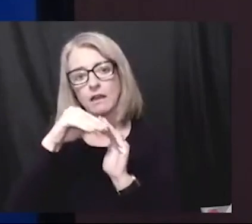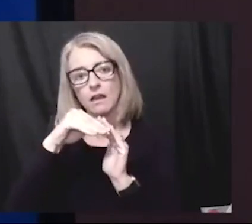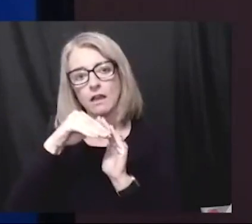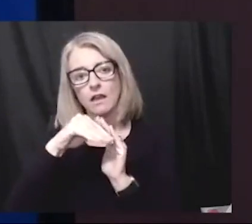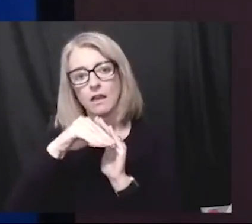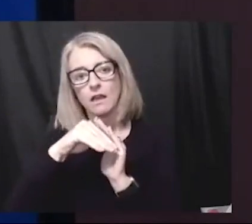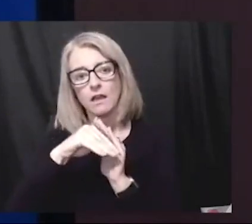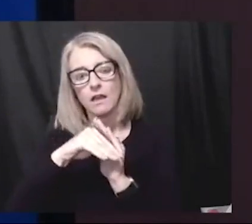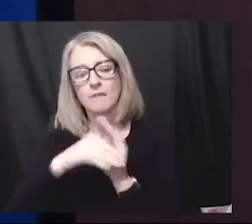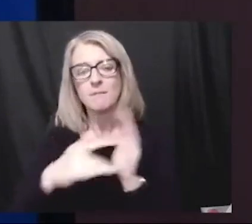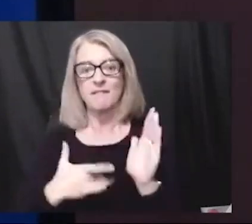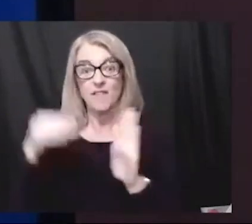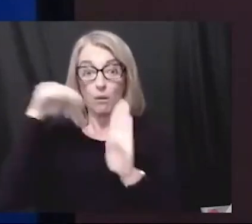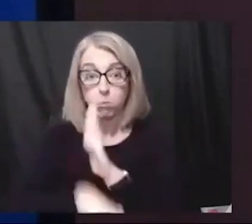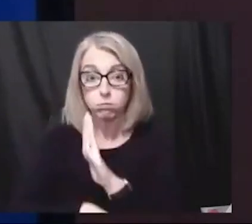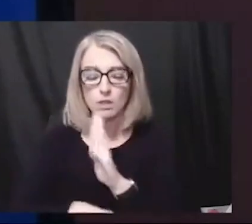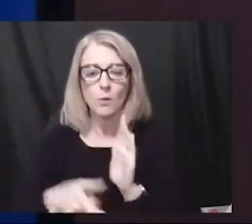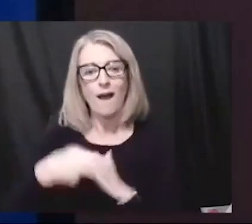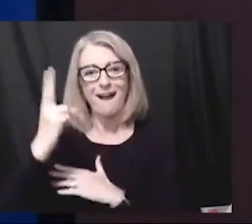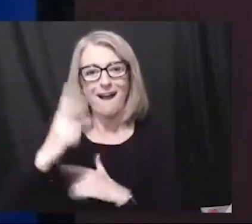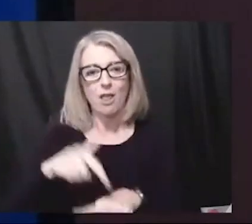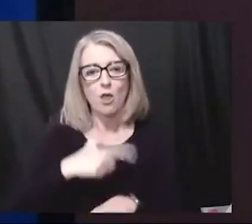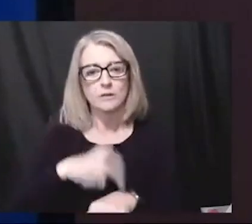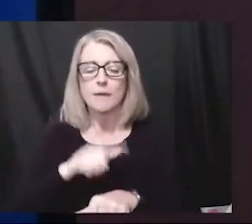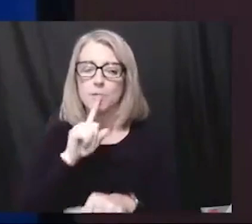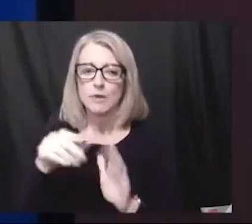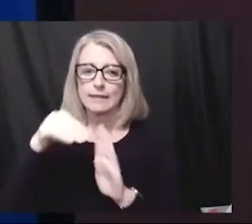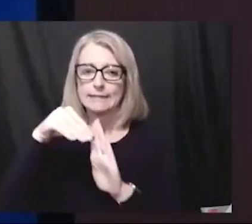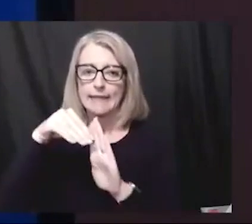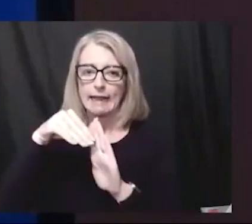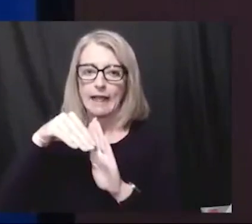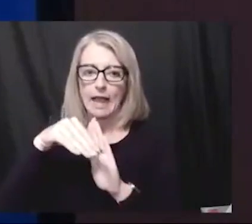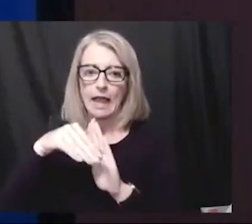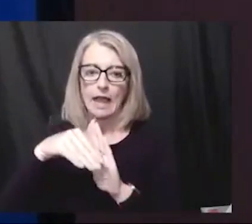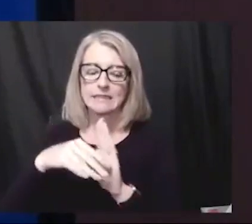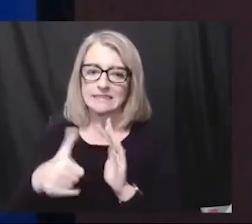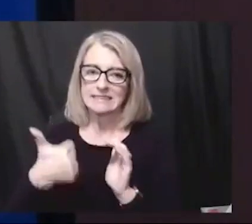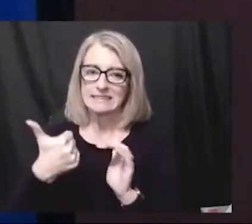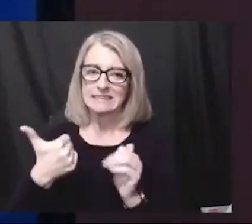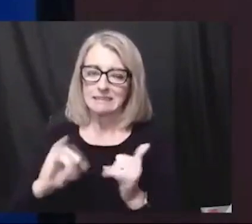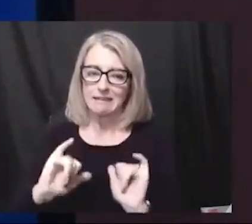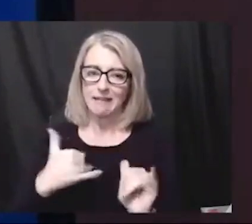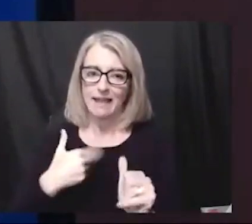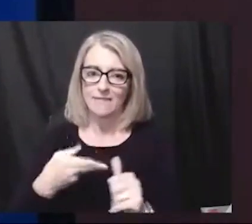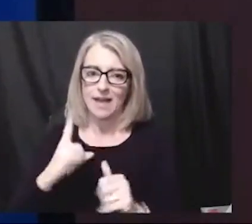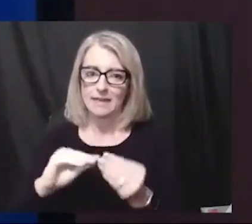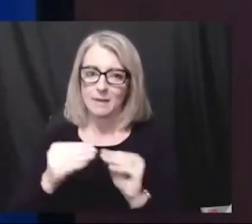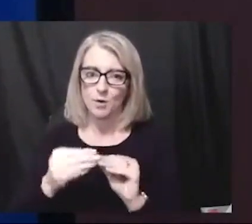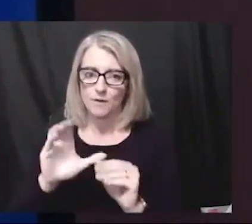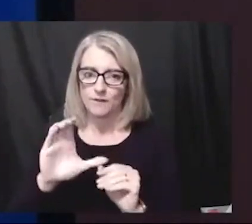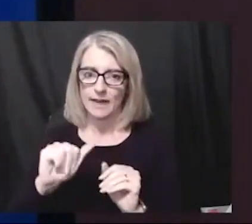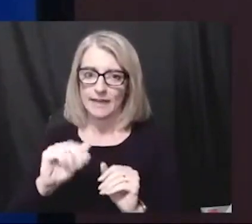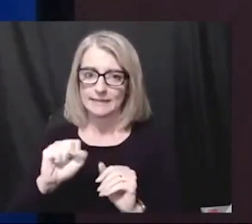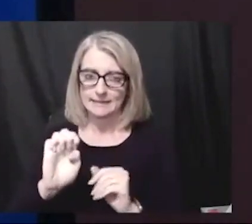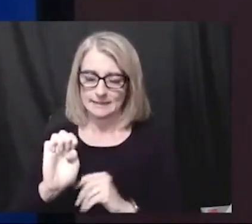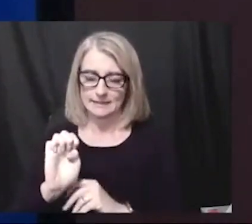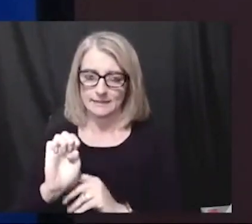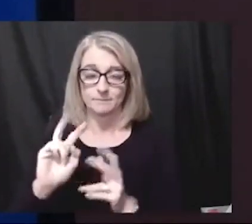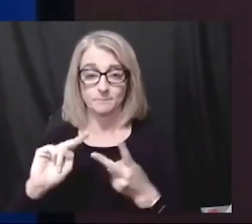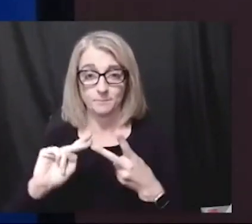I'm vaccinated. But I tell you what, we're going to sit back and look at the data. Now, so far the Chiefs games. Again, I'm so encouraged by the data coming out of